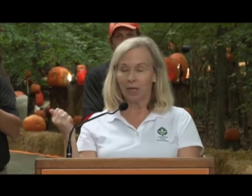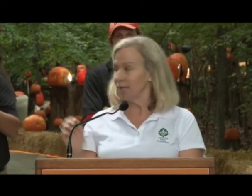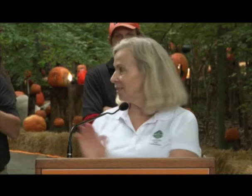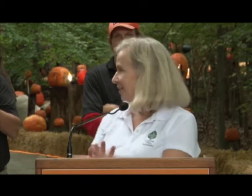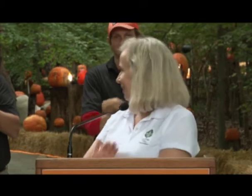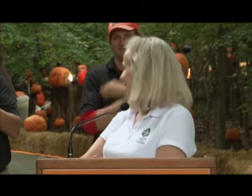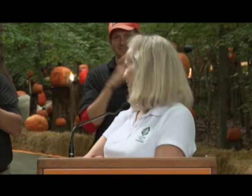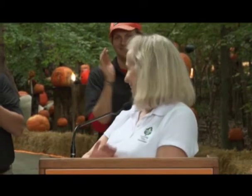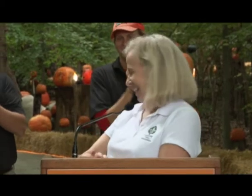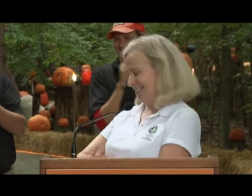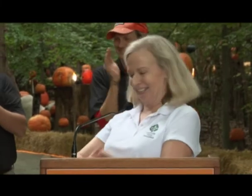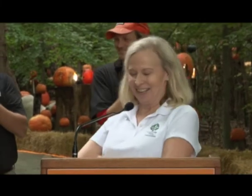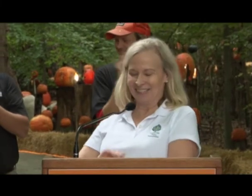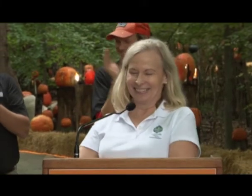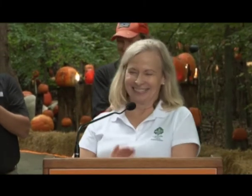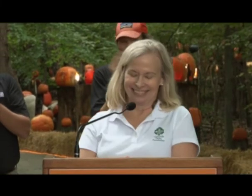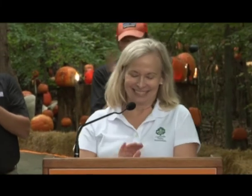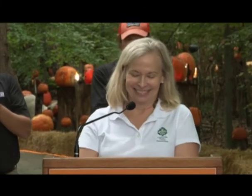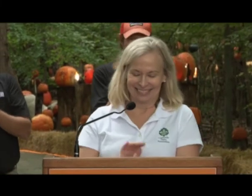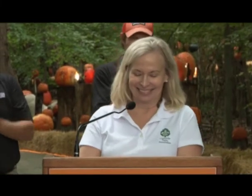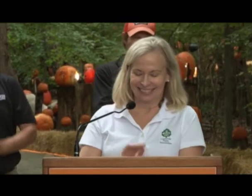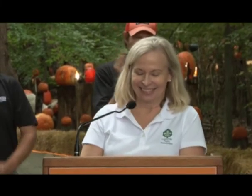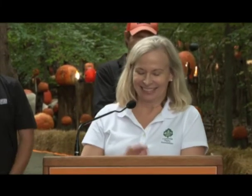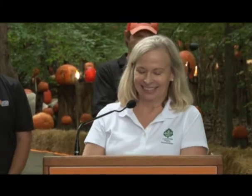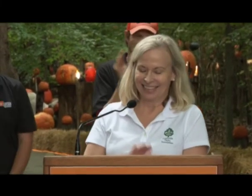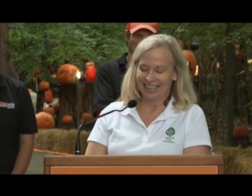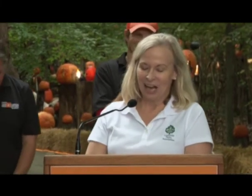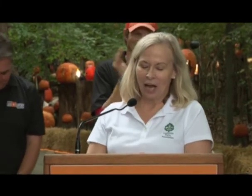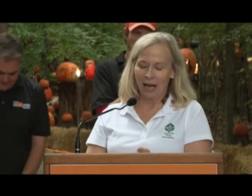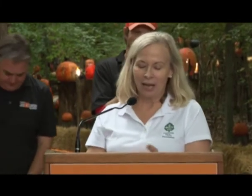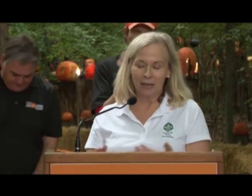Papa John's, yeah, there we go.